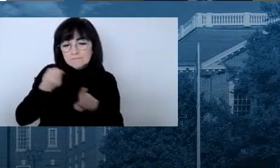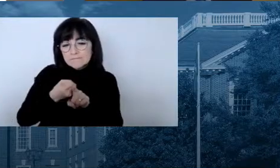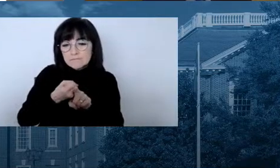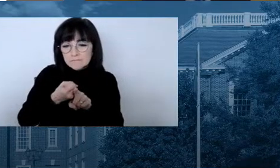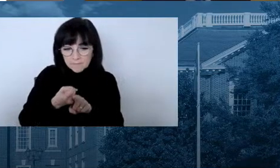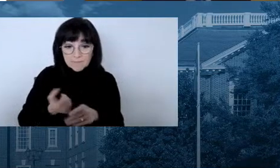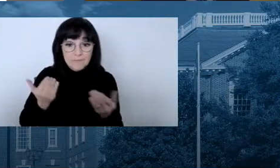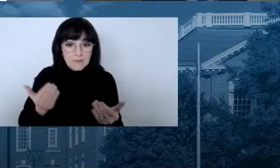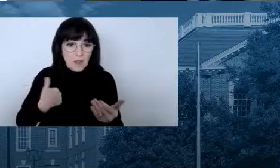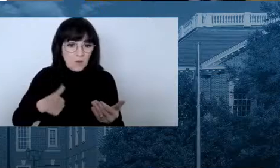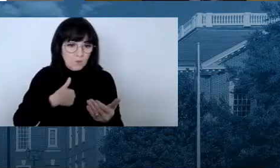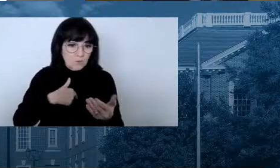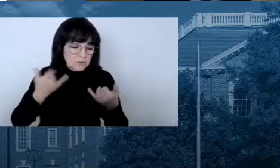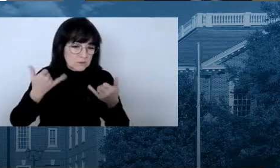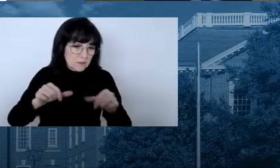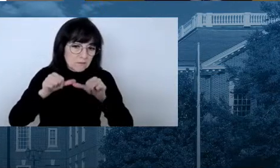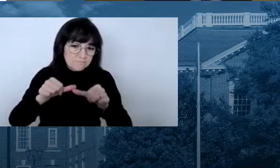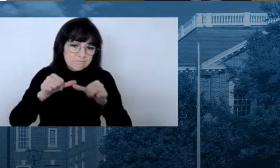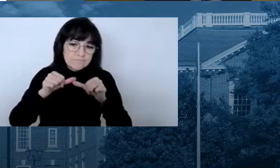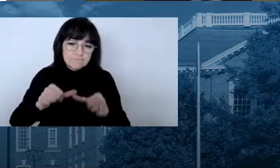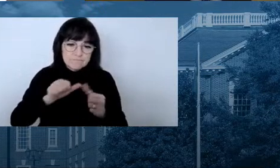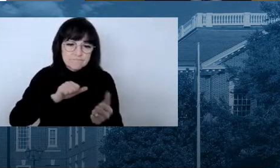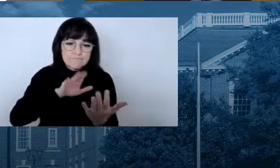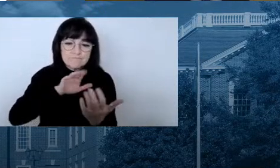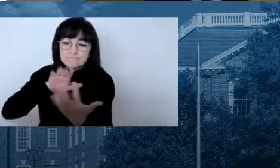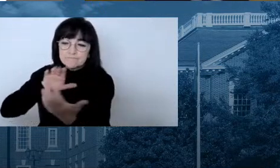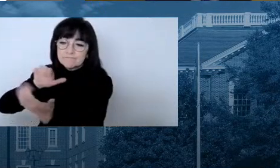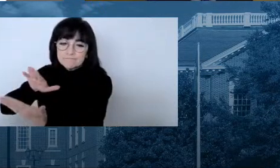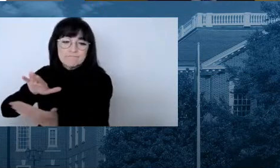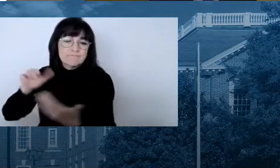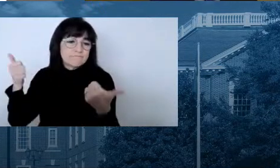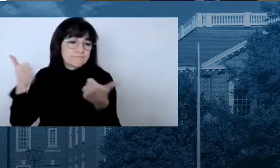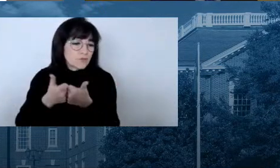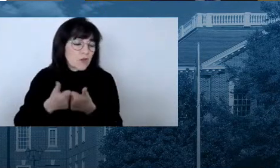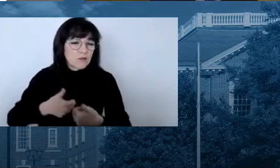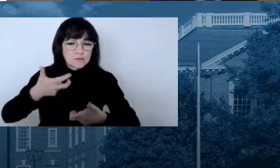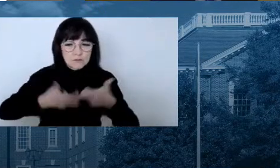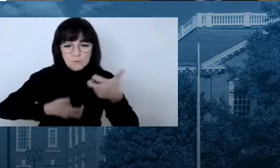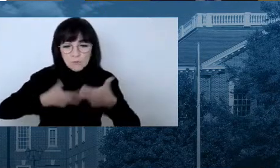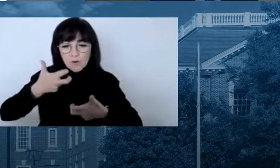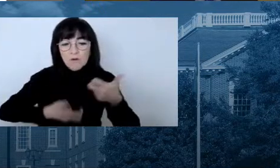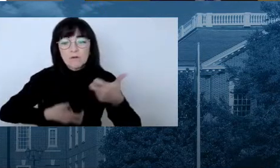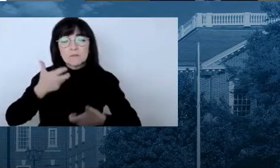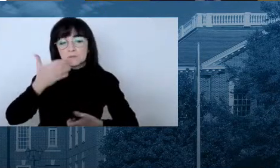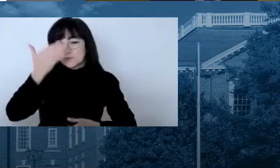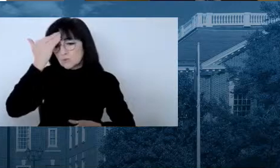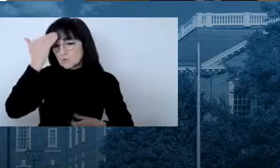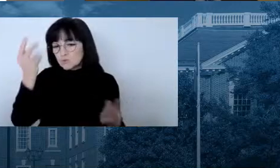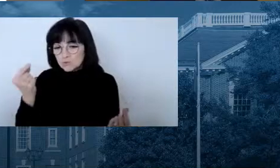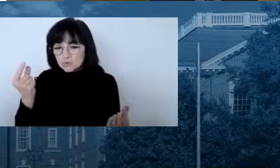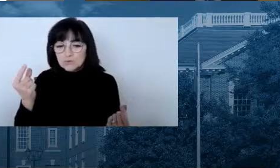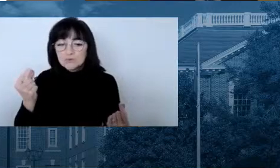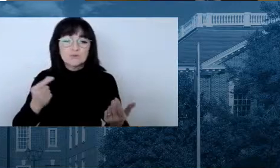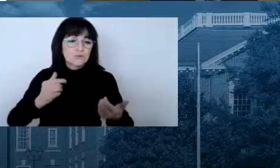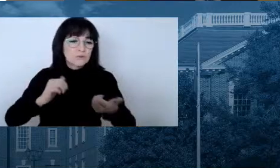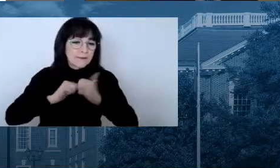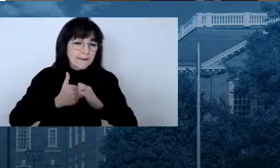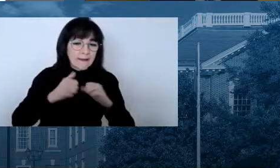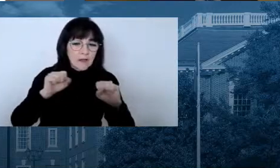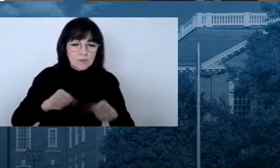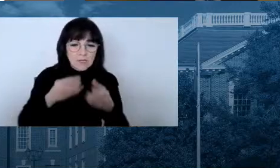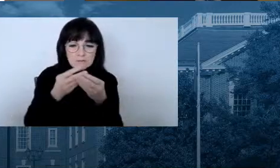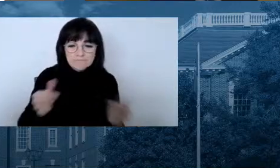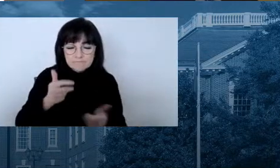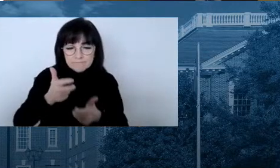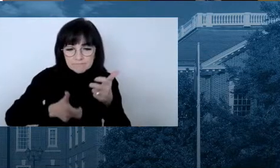the challenges that we meet, and we have some significant ones as we face the new year. We're also joined today by